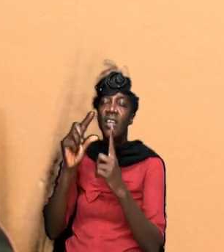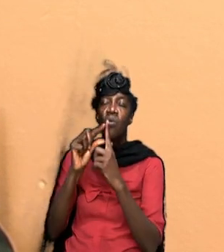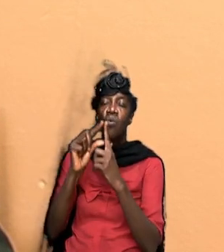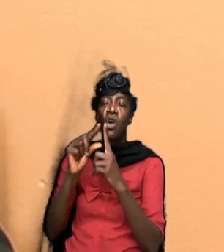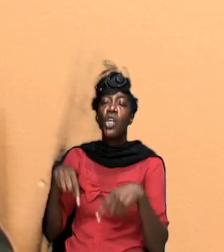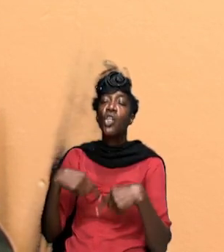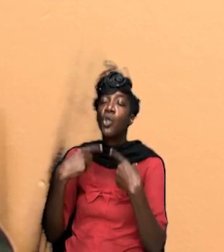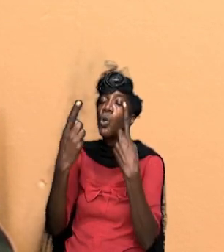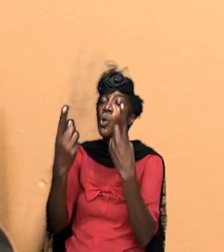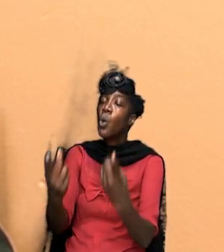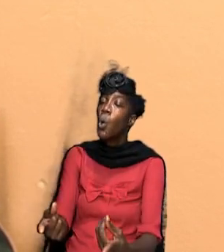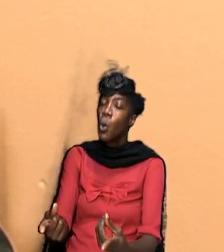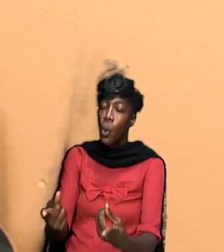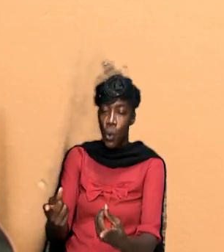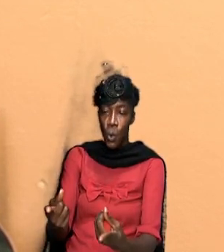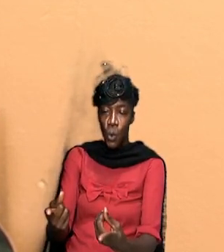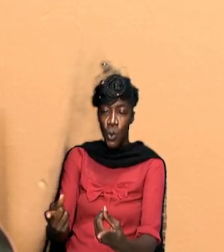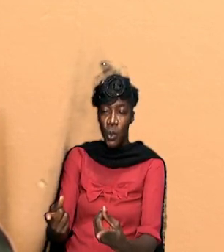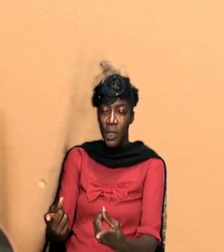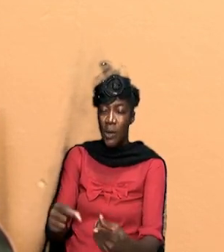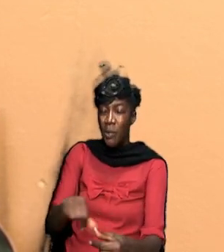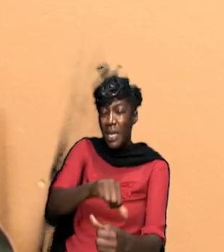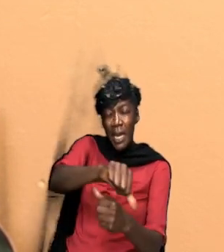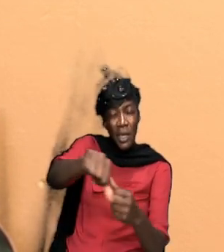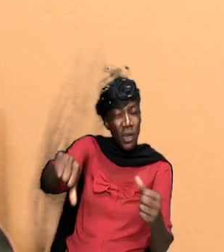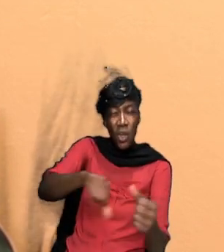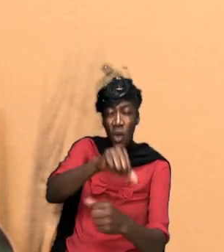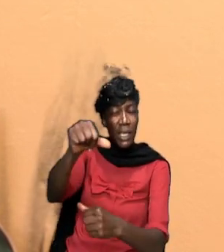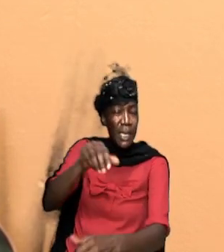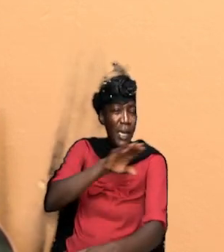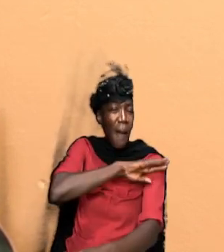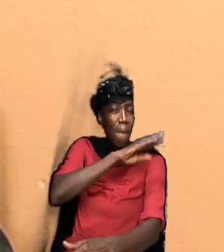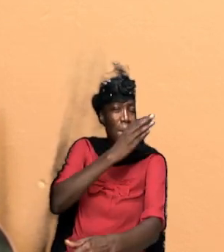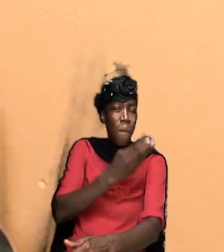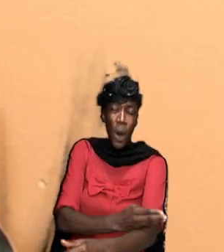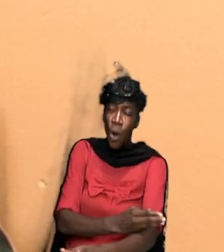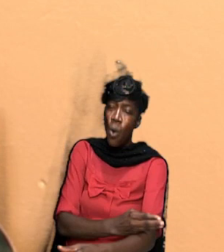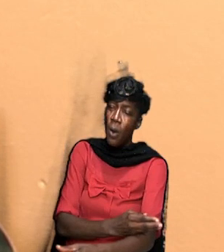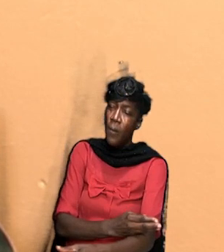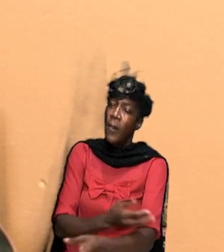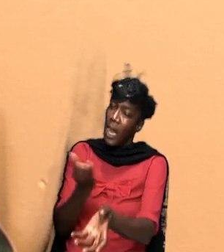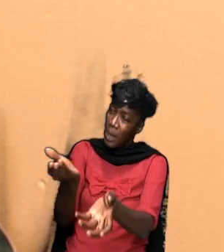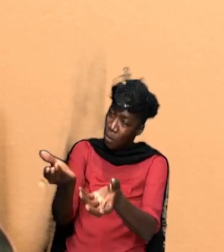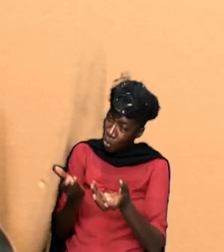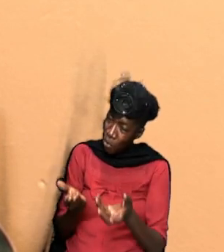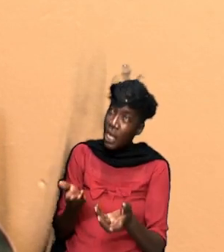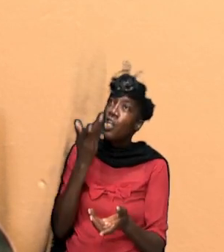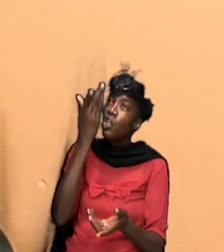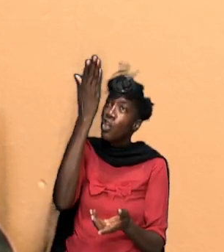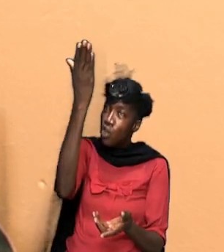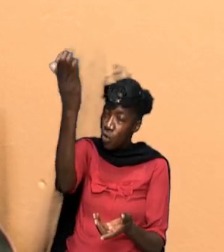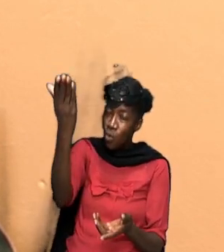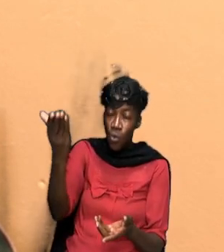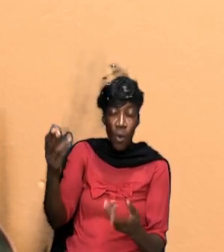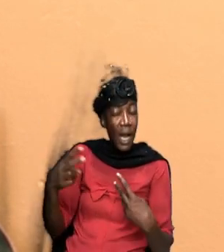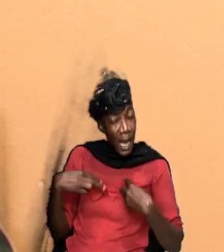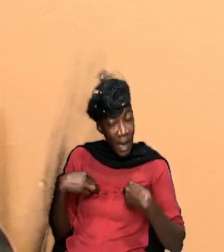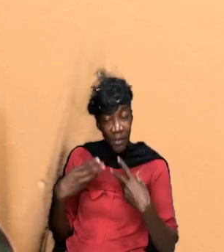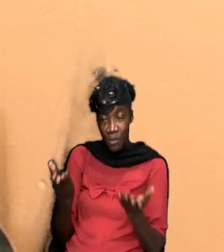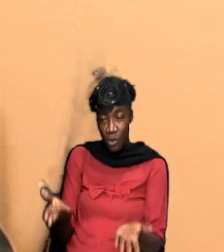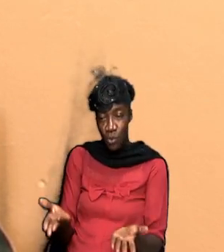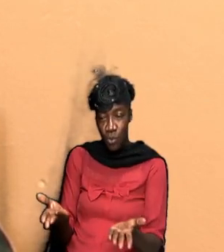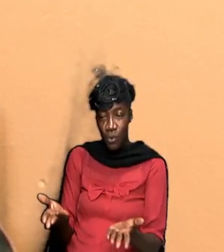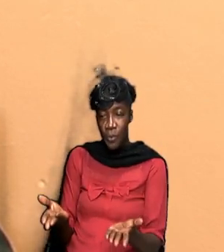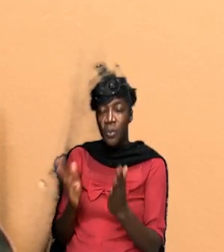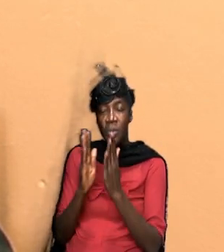they go forth, God, they will go forth with anointing and with power, and they will accomplish that which you would have them to.